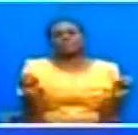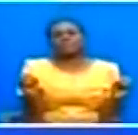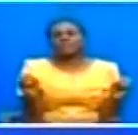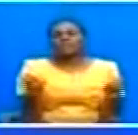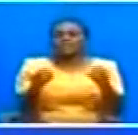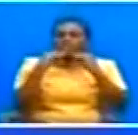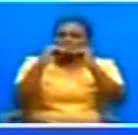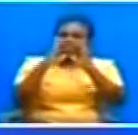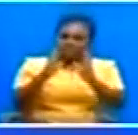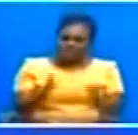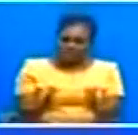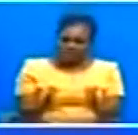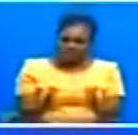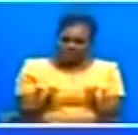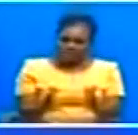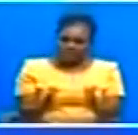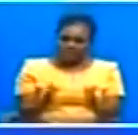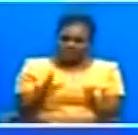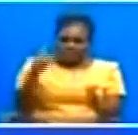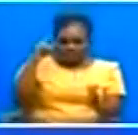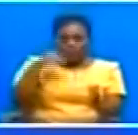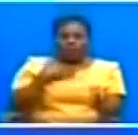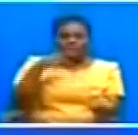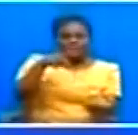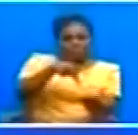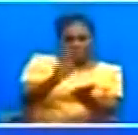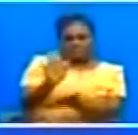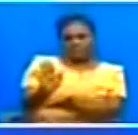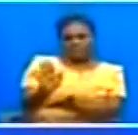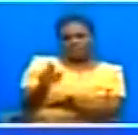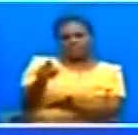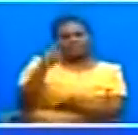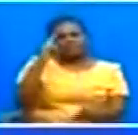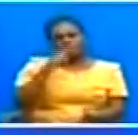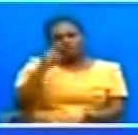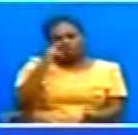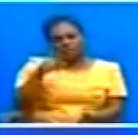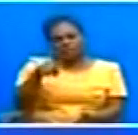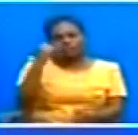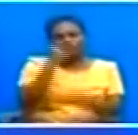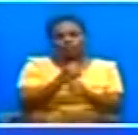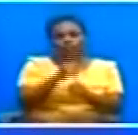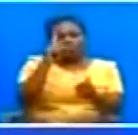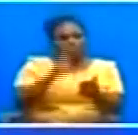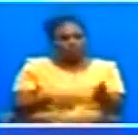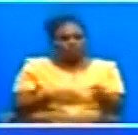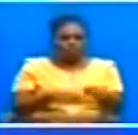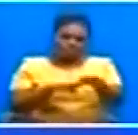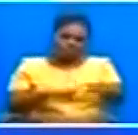the teachers that we talked to are determined to get their salaries. In fact, they were joking that what they'll be doing is just queuing